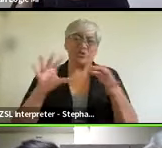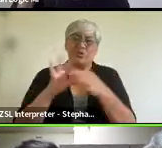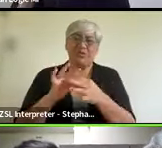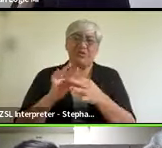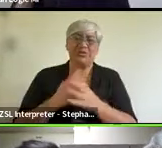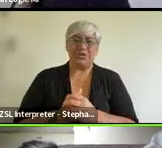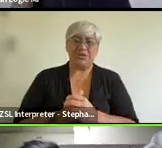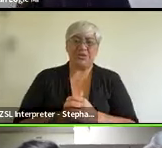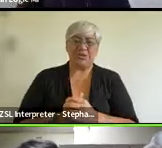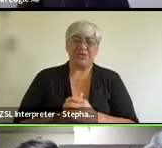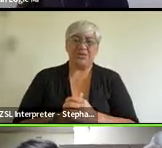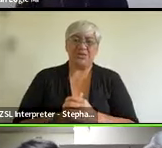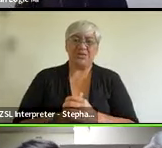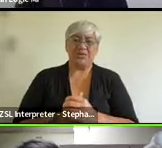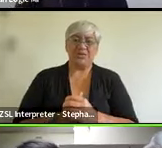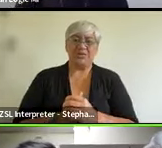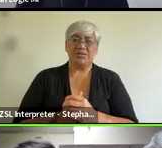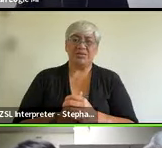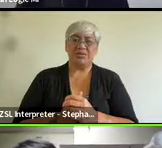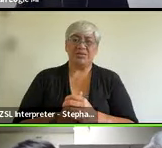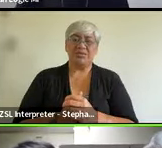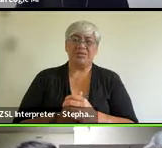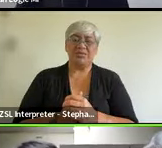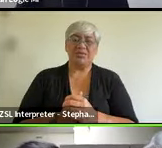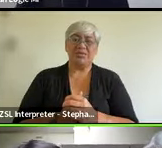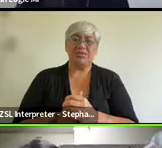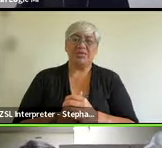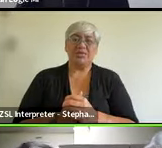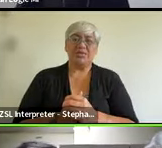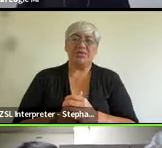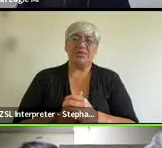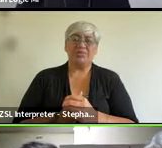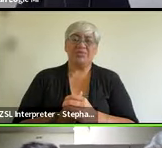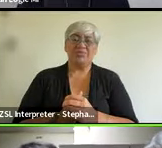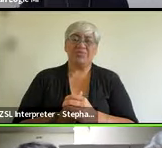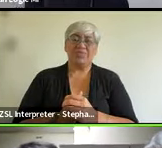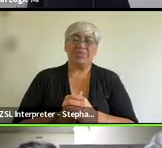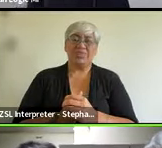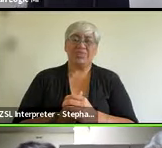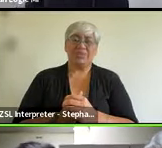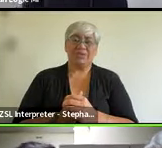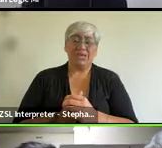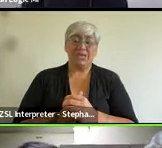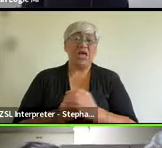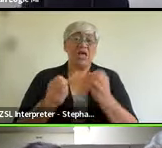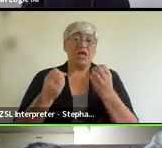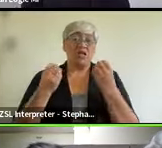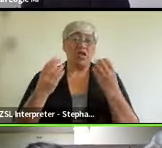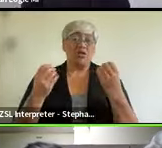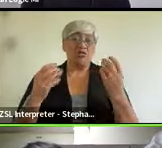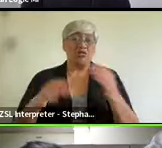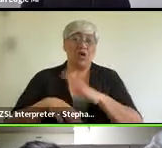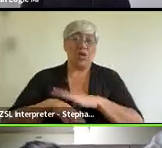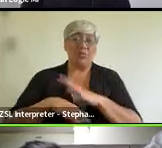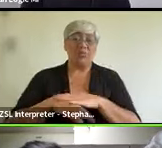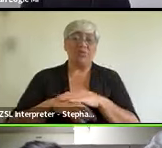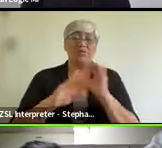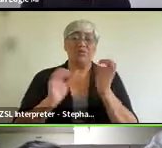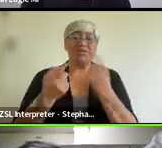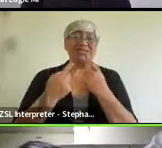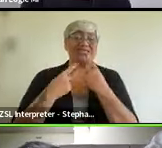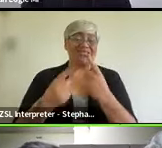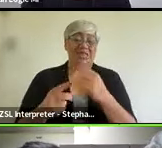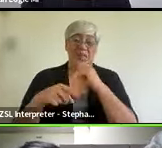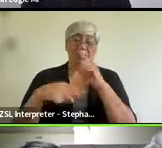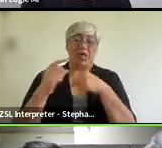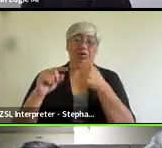It is often said to one chatted at